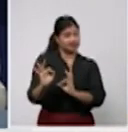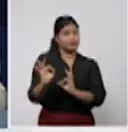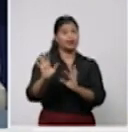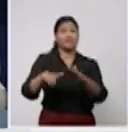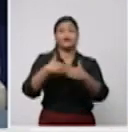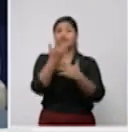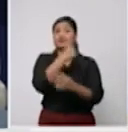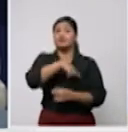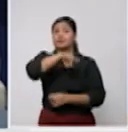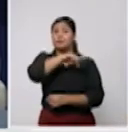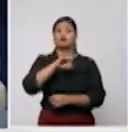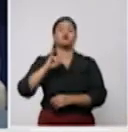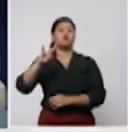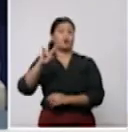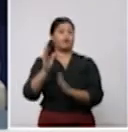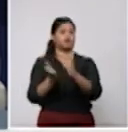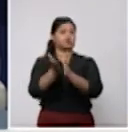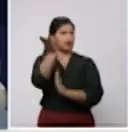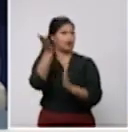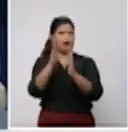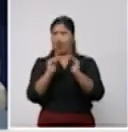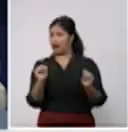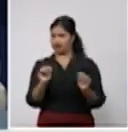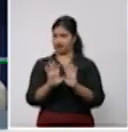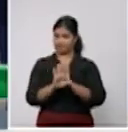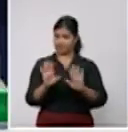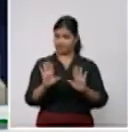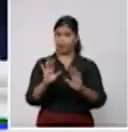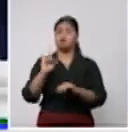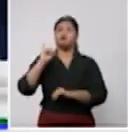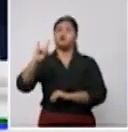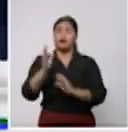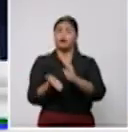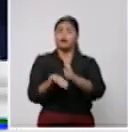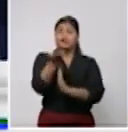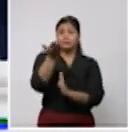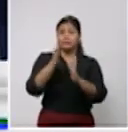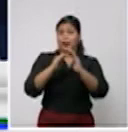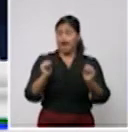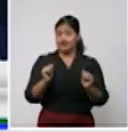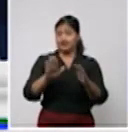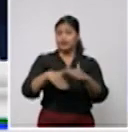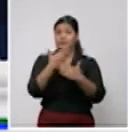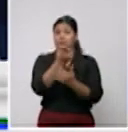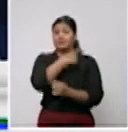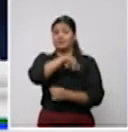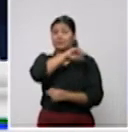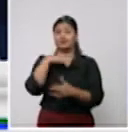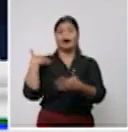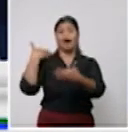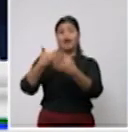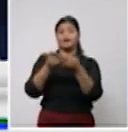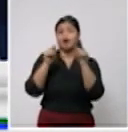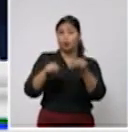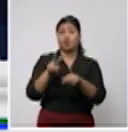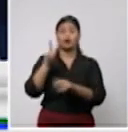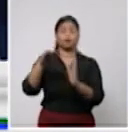pandemic. Yesterday, 9 people were discharged from hospital. This means that to date,